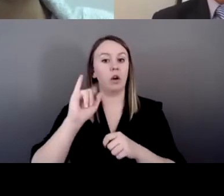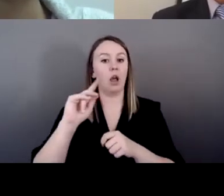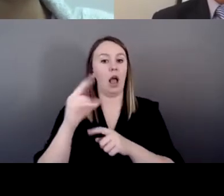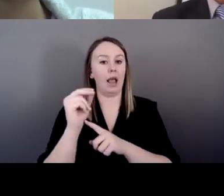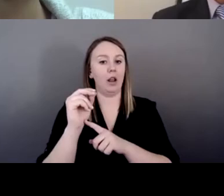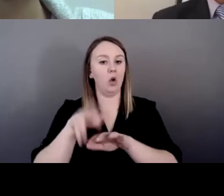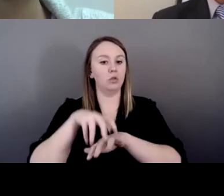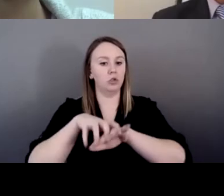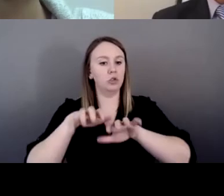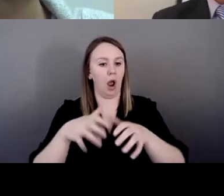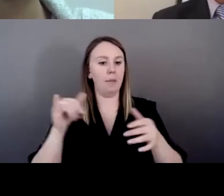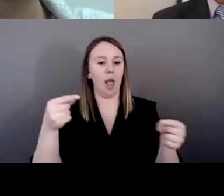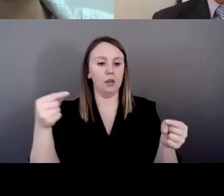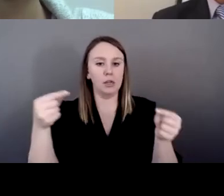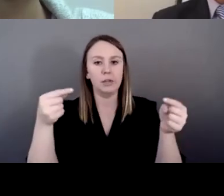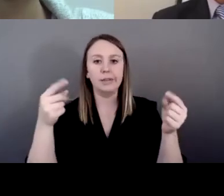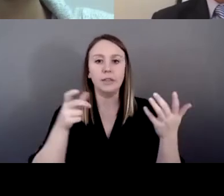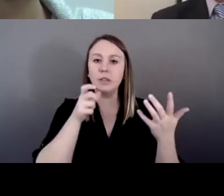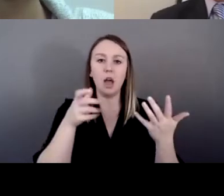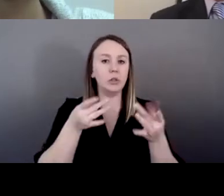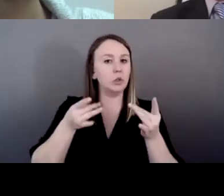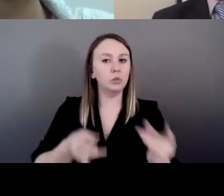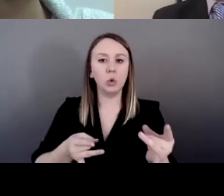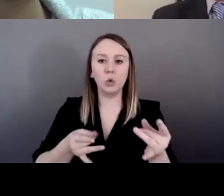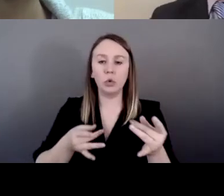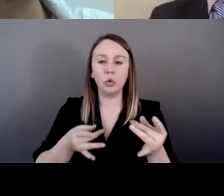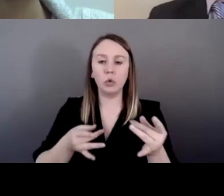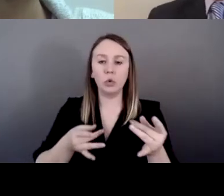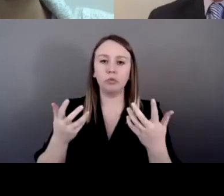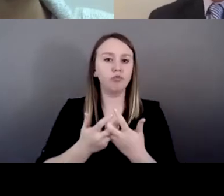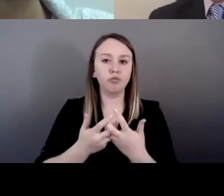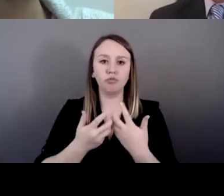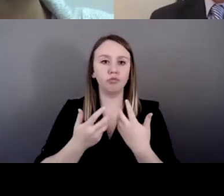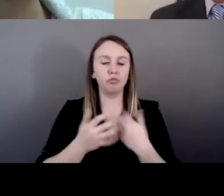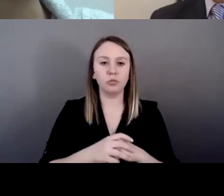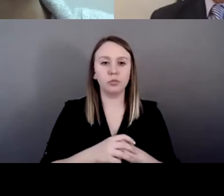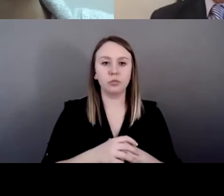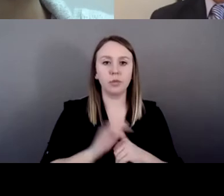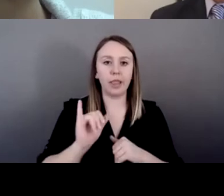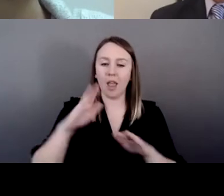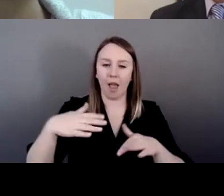not, it has not been a practice, right?